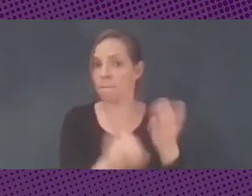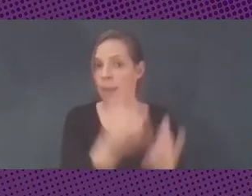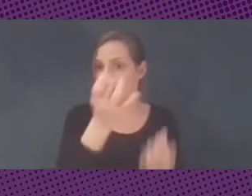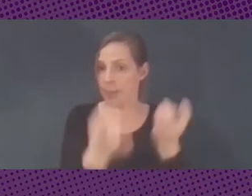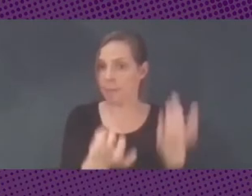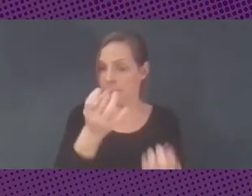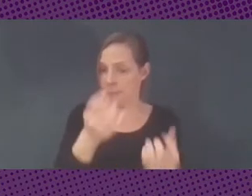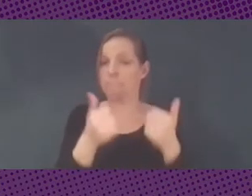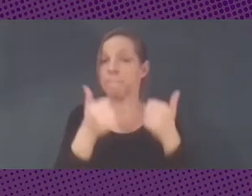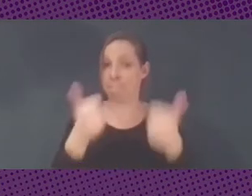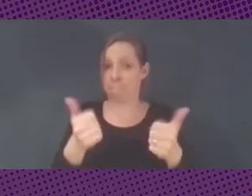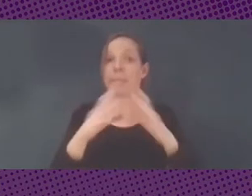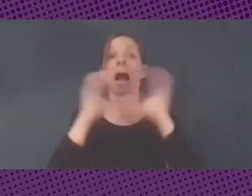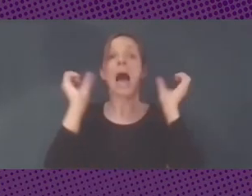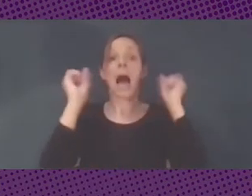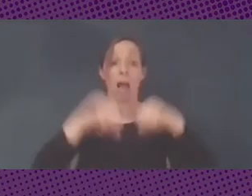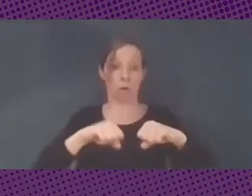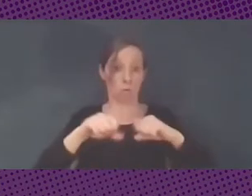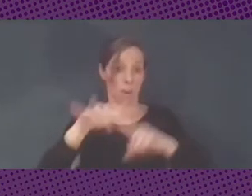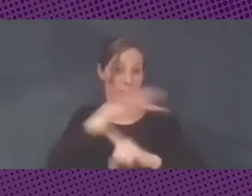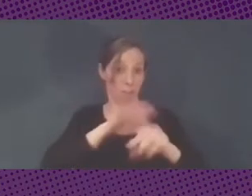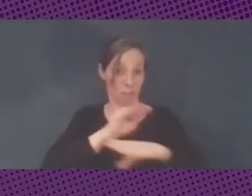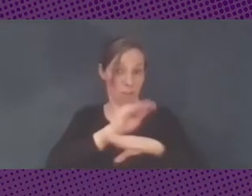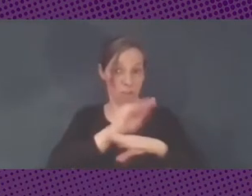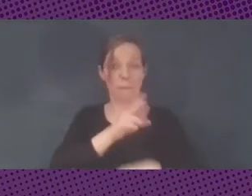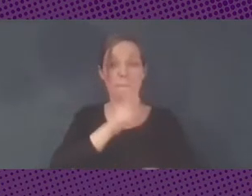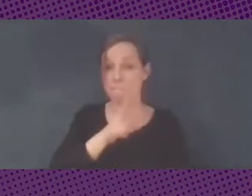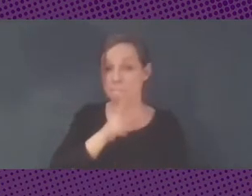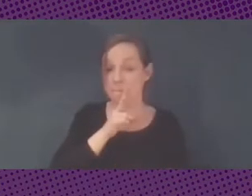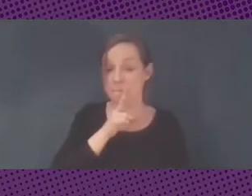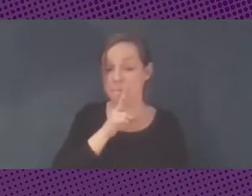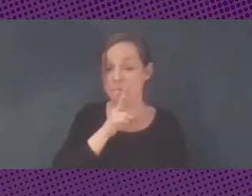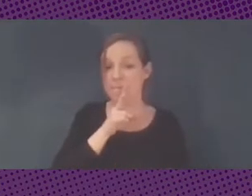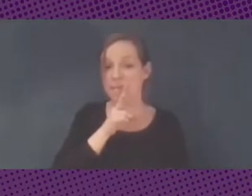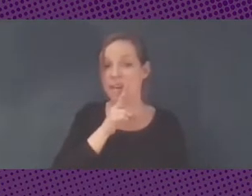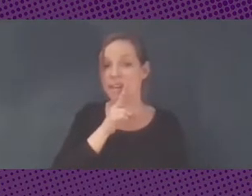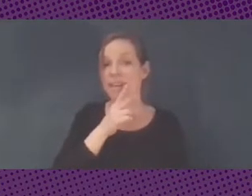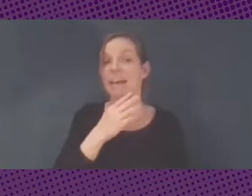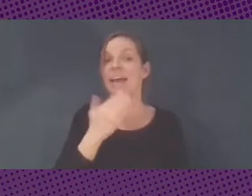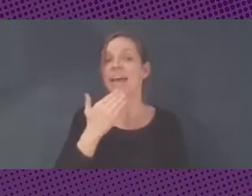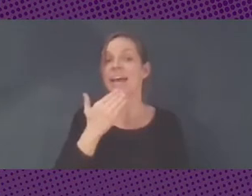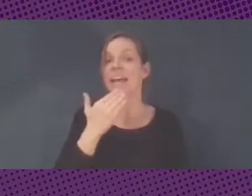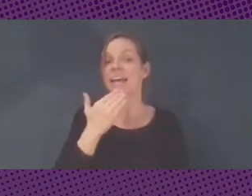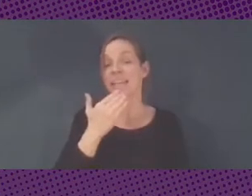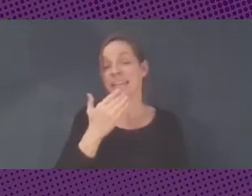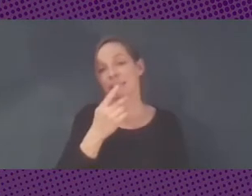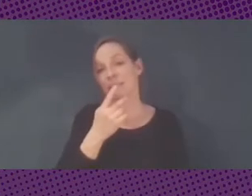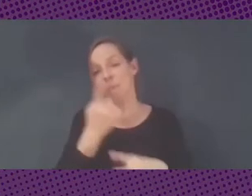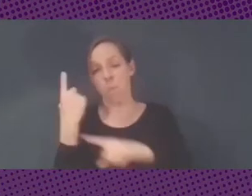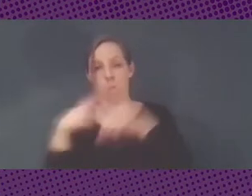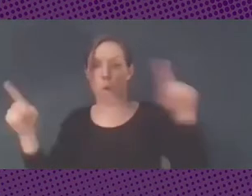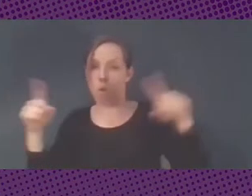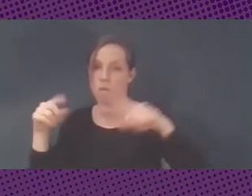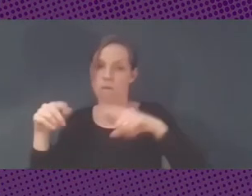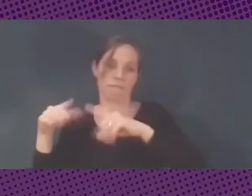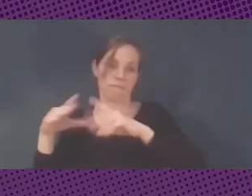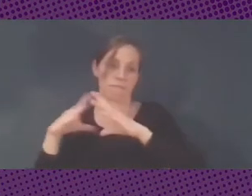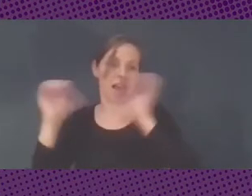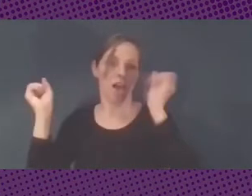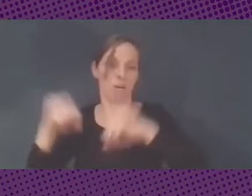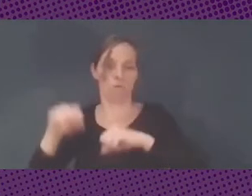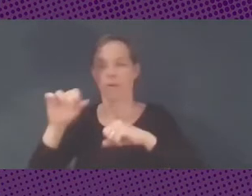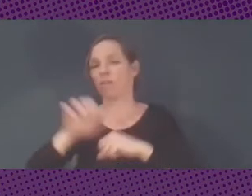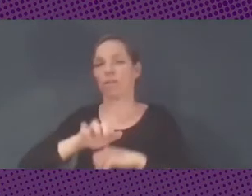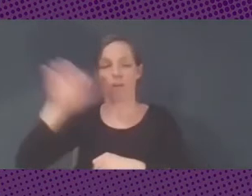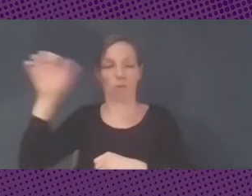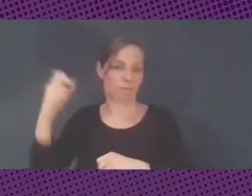And very important. This is very different from the European Green Deal. The idea is that the state undertakes massive projects of public